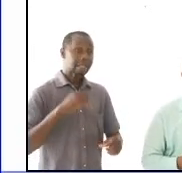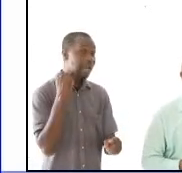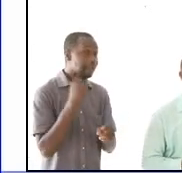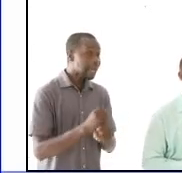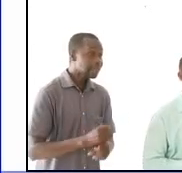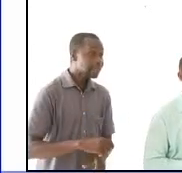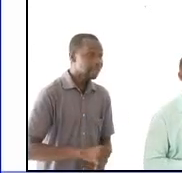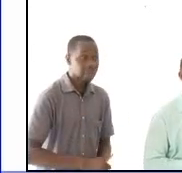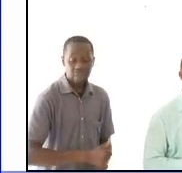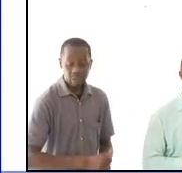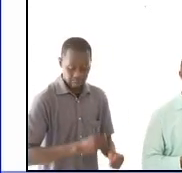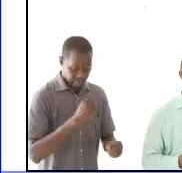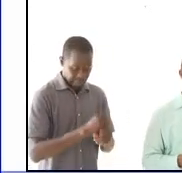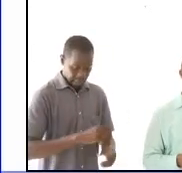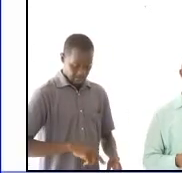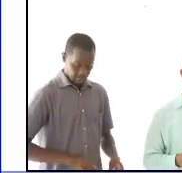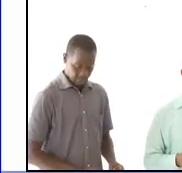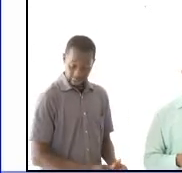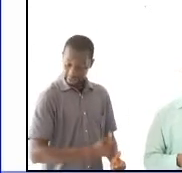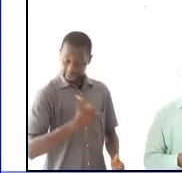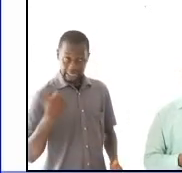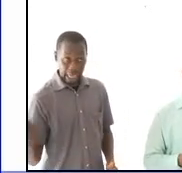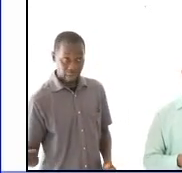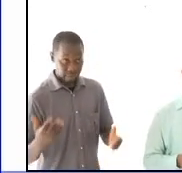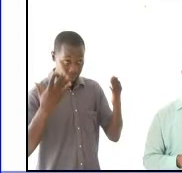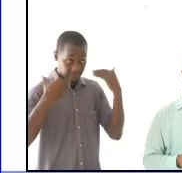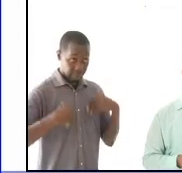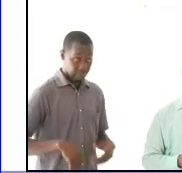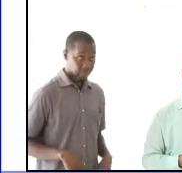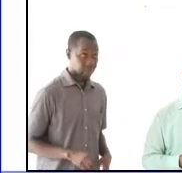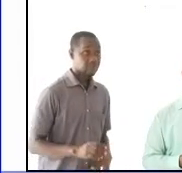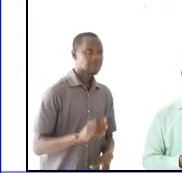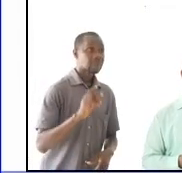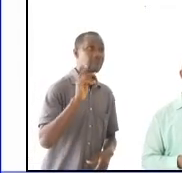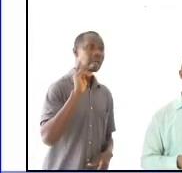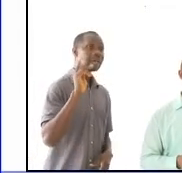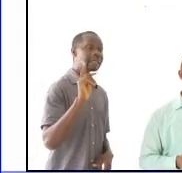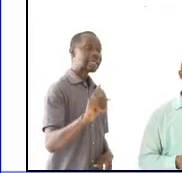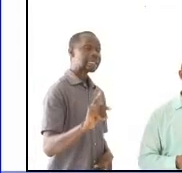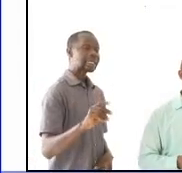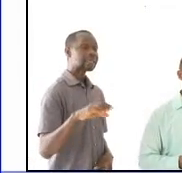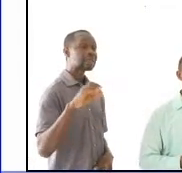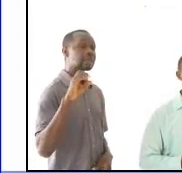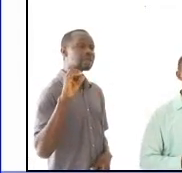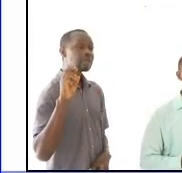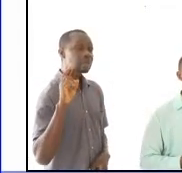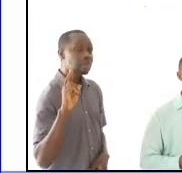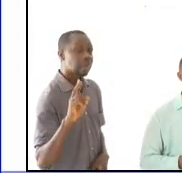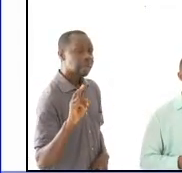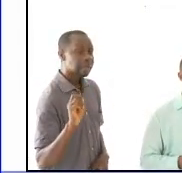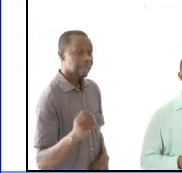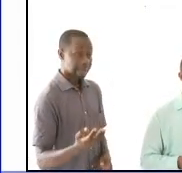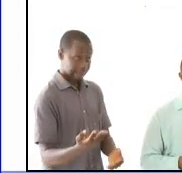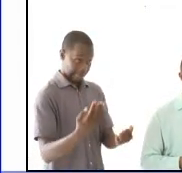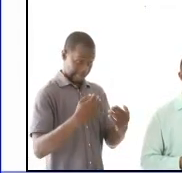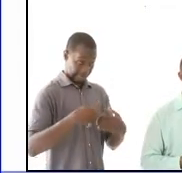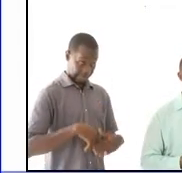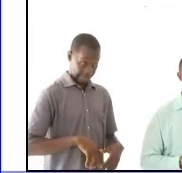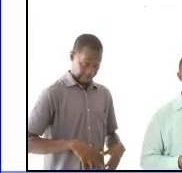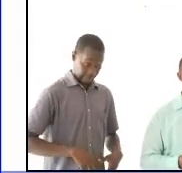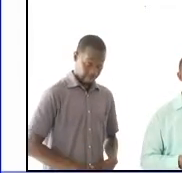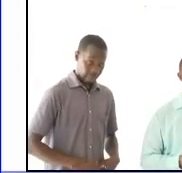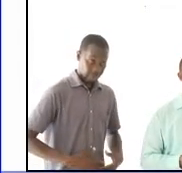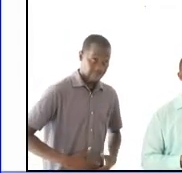urine and take it out of the body. So we have the kidneys and the ureters that are bringing the urine down